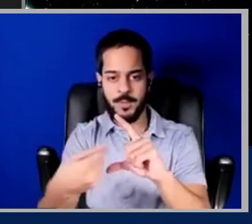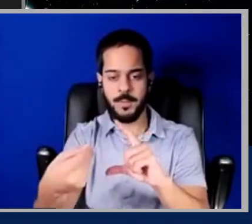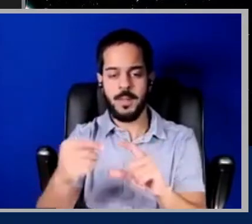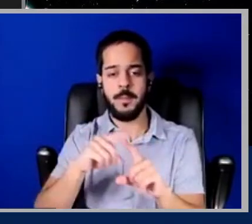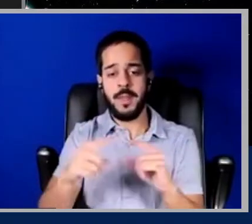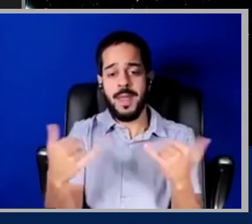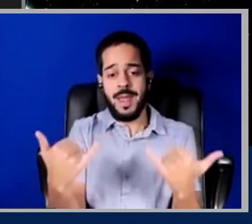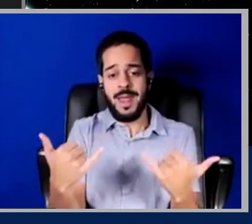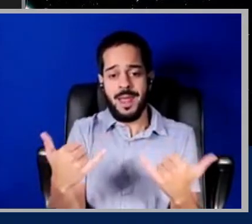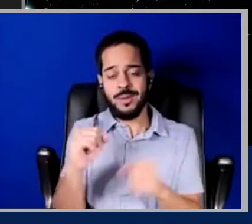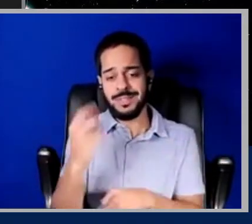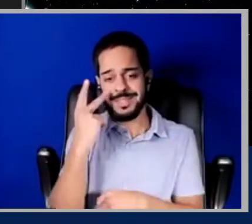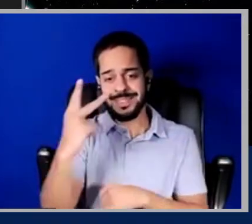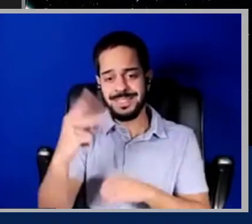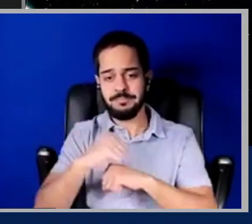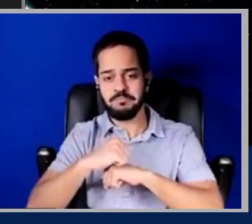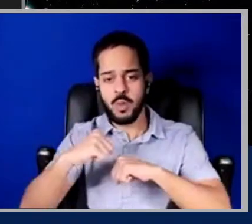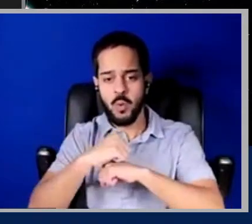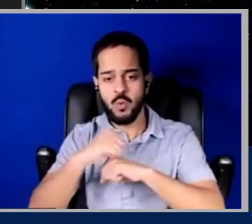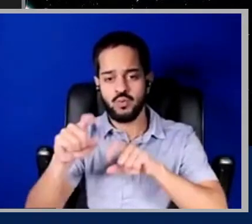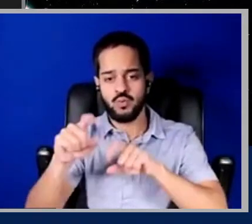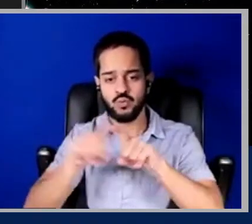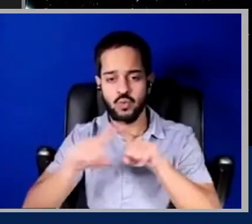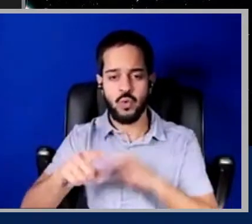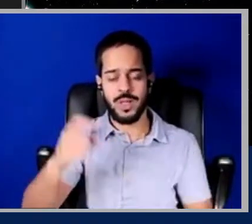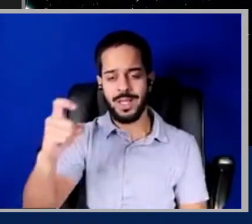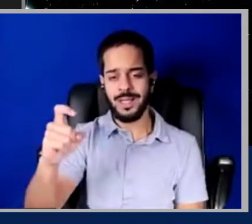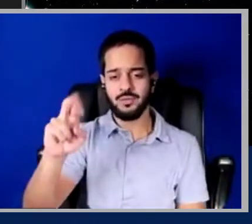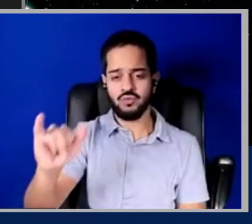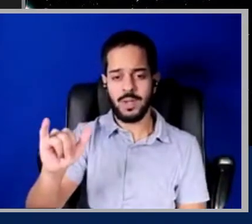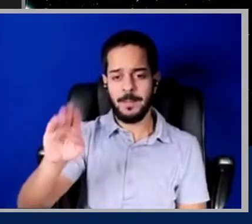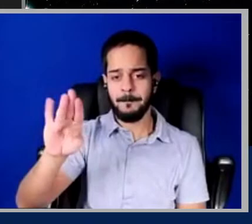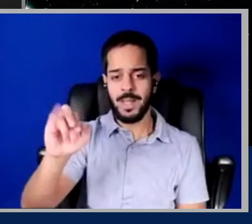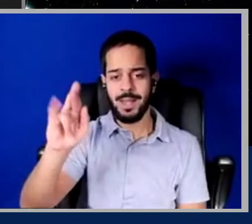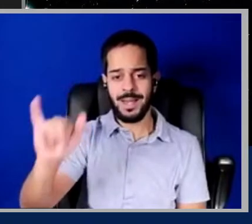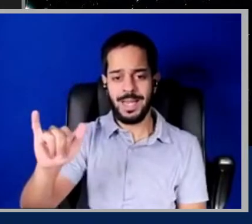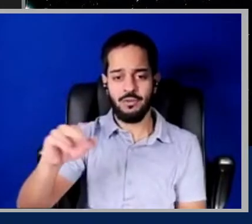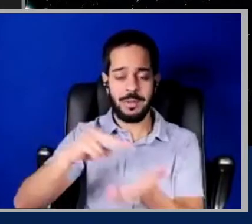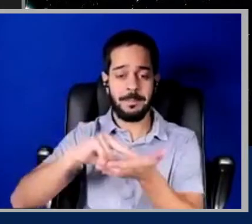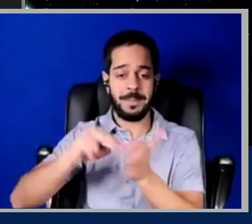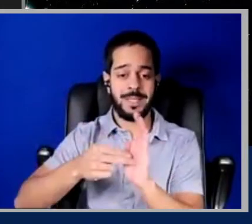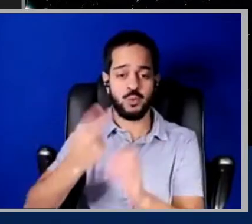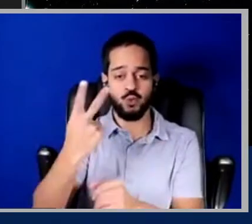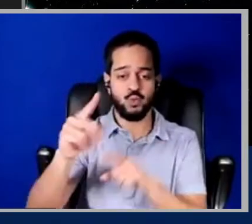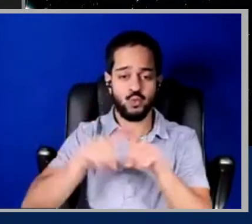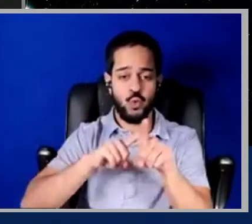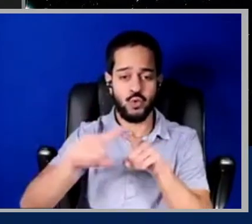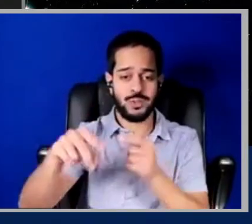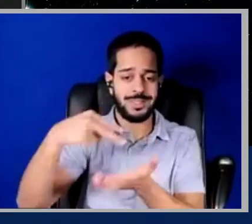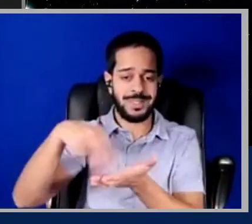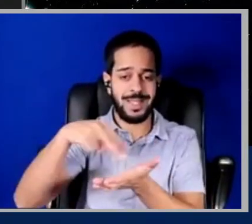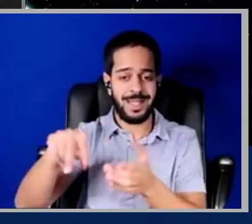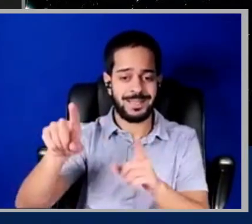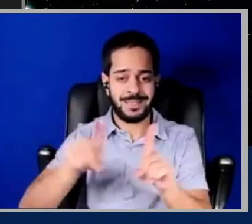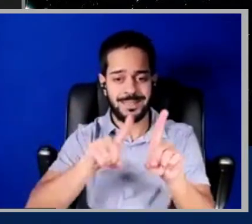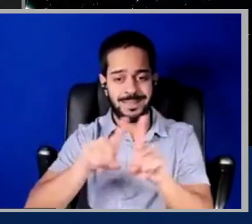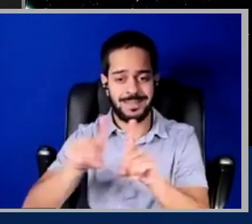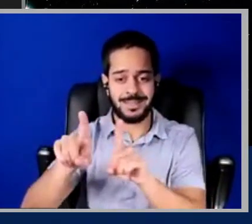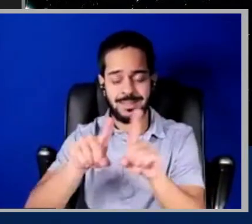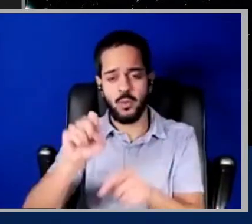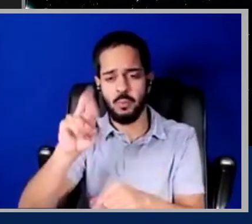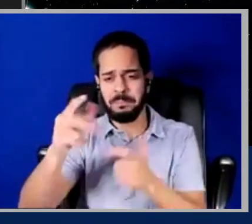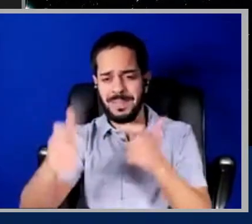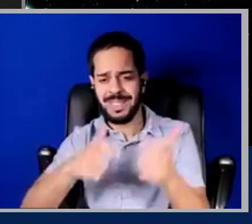like exploding stars, X-ray binaries, which are like two stars dancing together, things like black holes, supermassive black holes